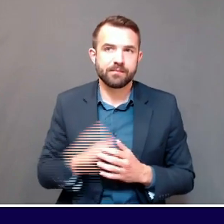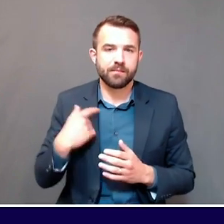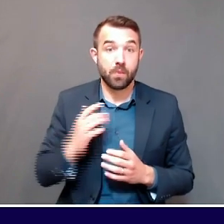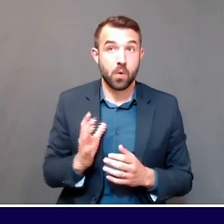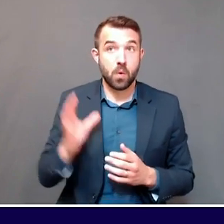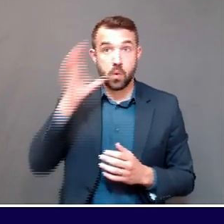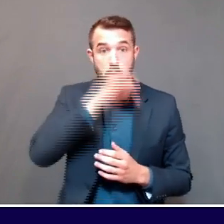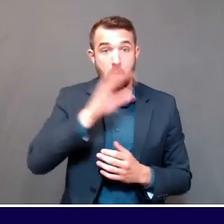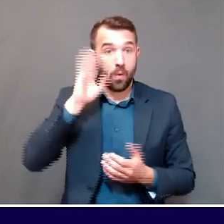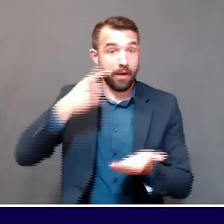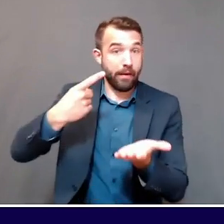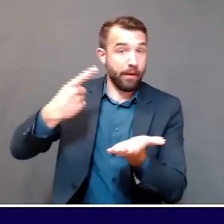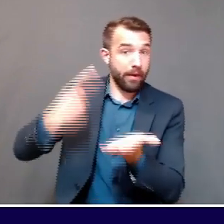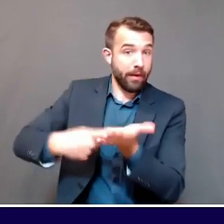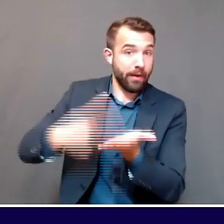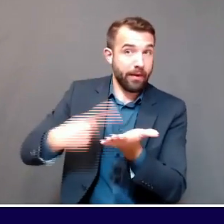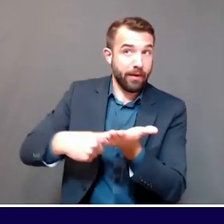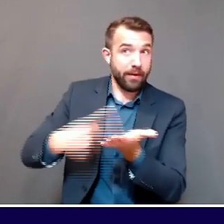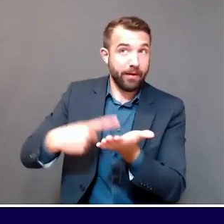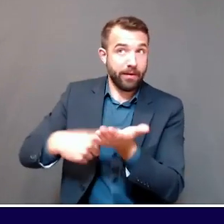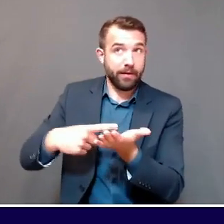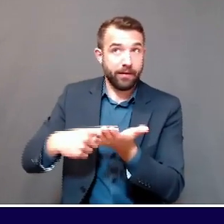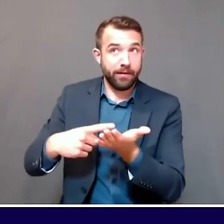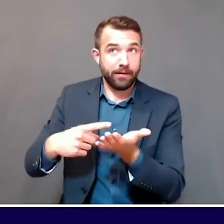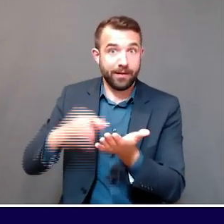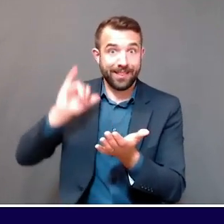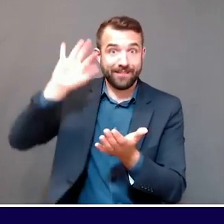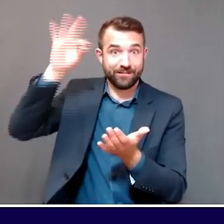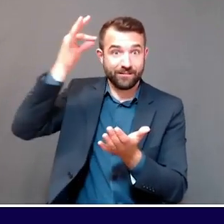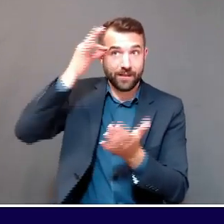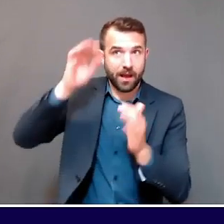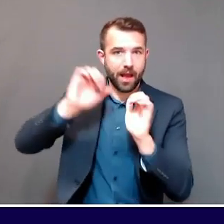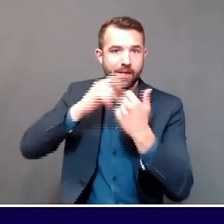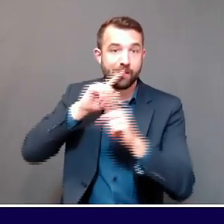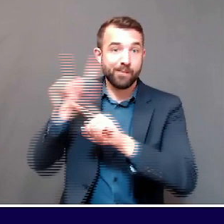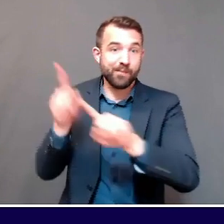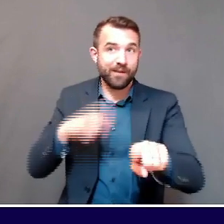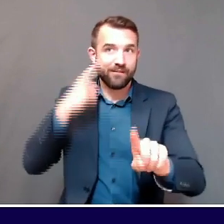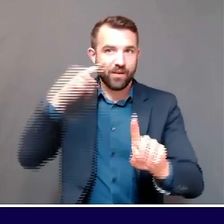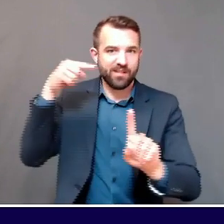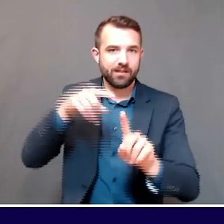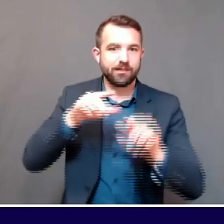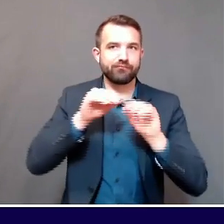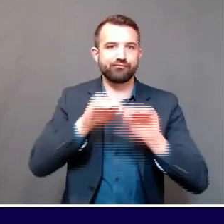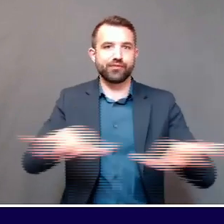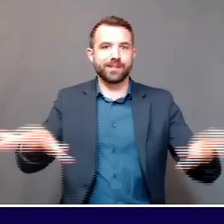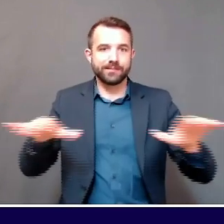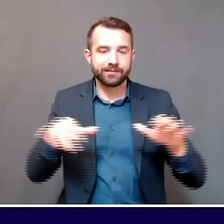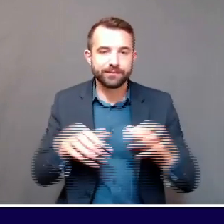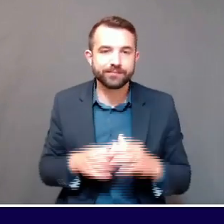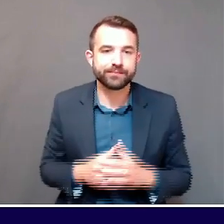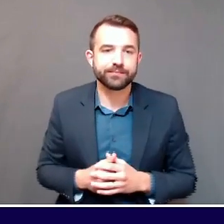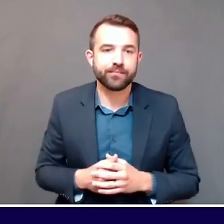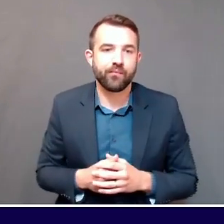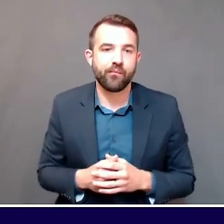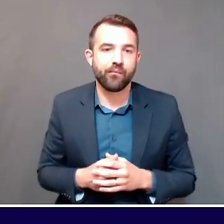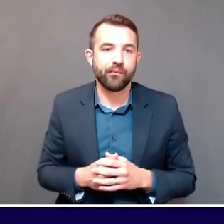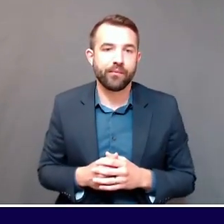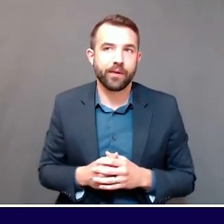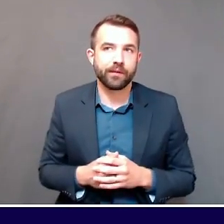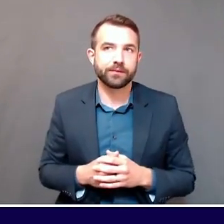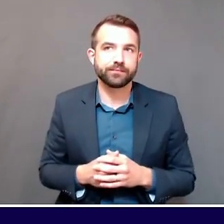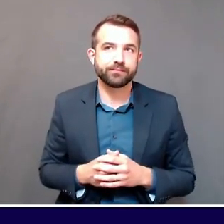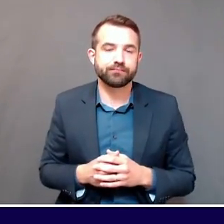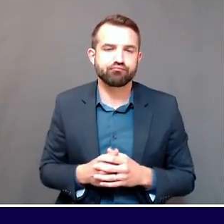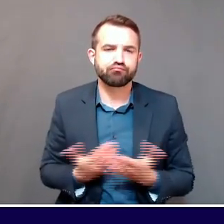response to the pandemic, and he's made some allusions to this in the past. I'm just looking for, I guess,